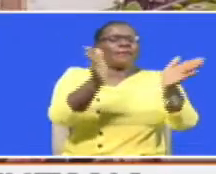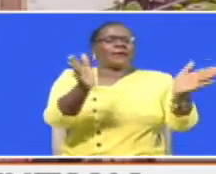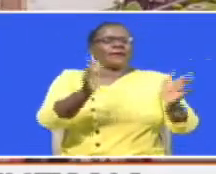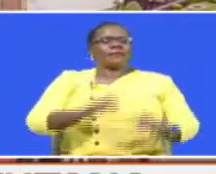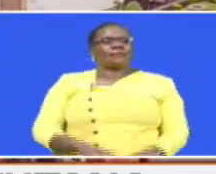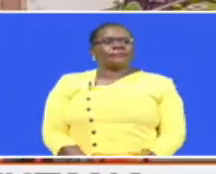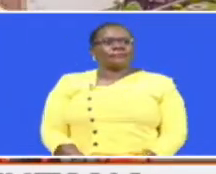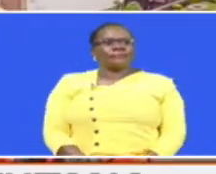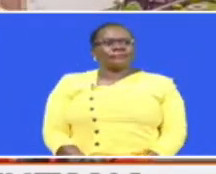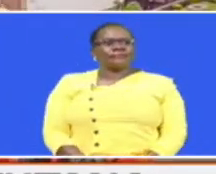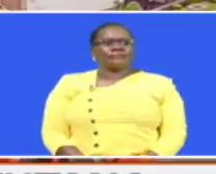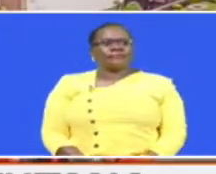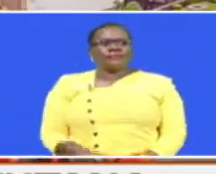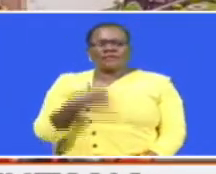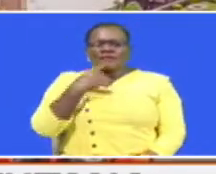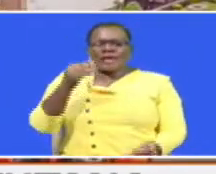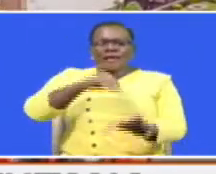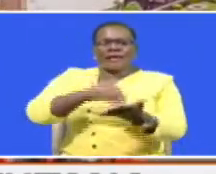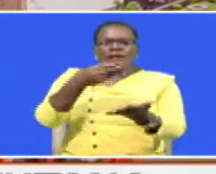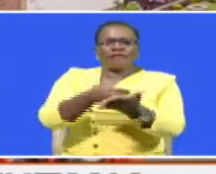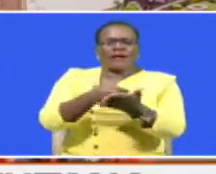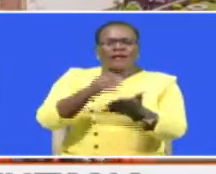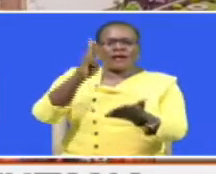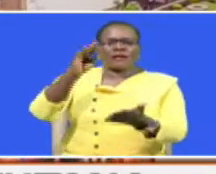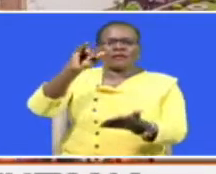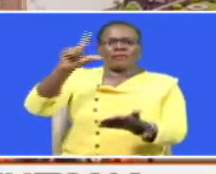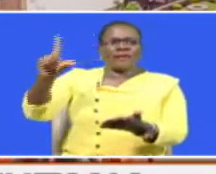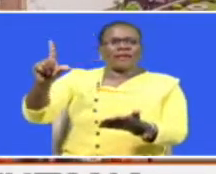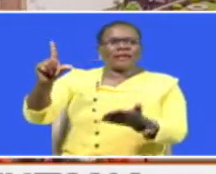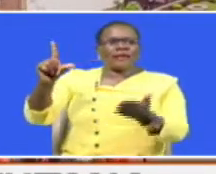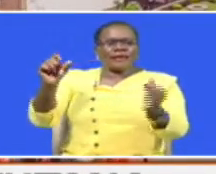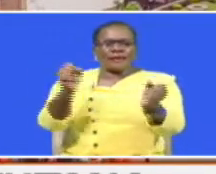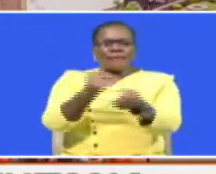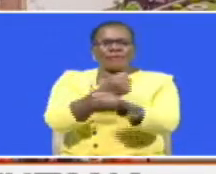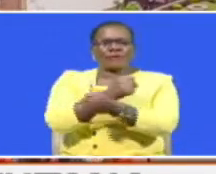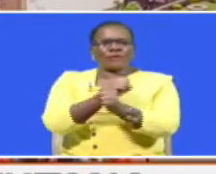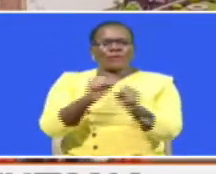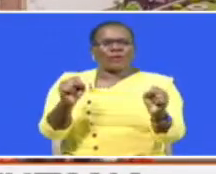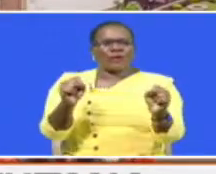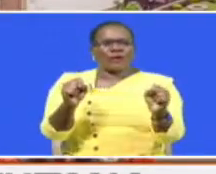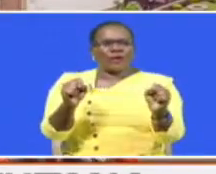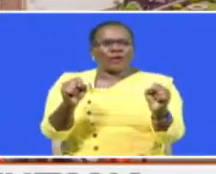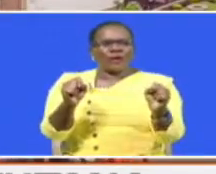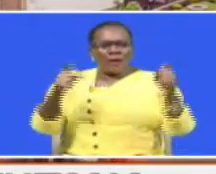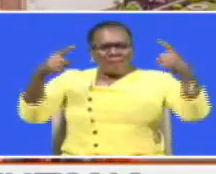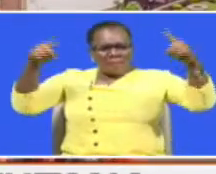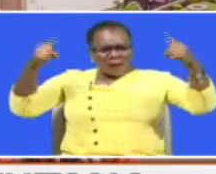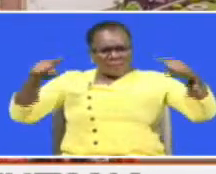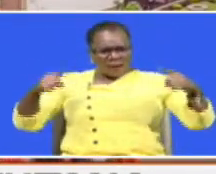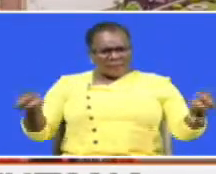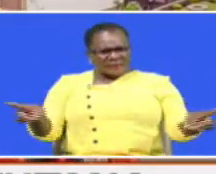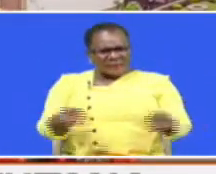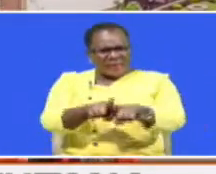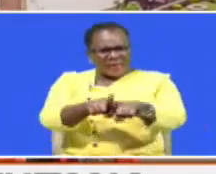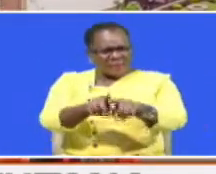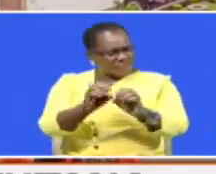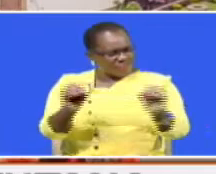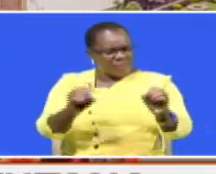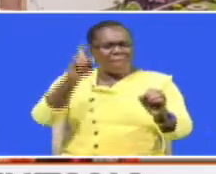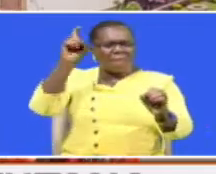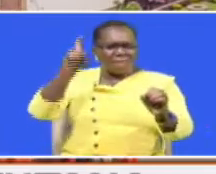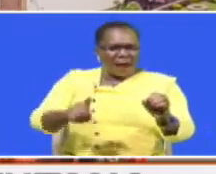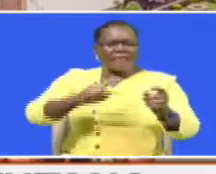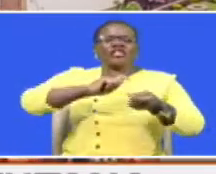Have reiterated that the finance bill cannot possibly just pass as it is. There has to